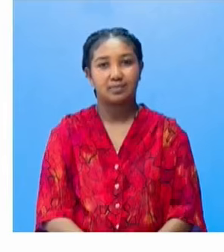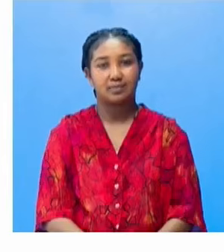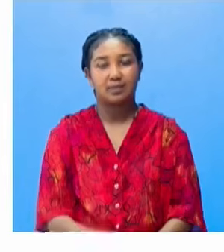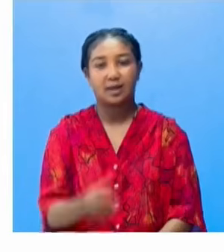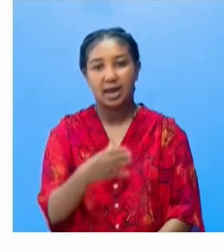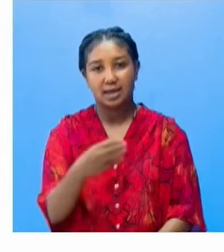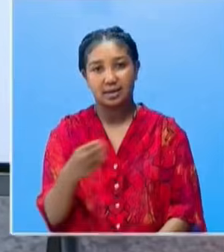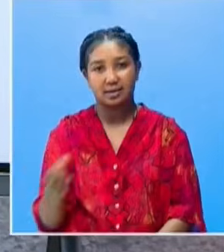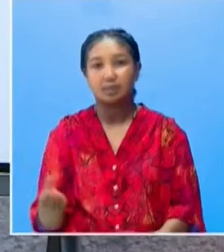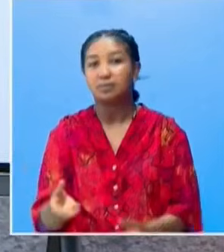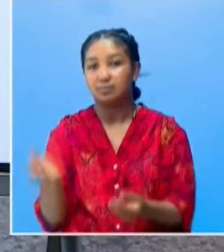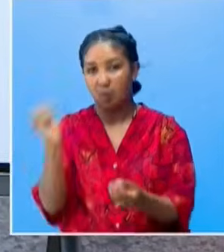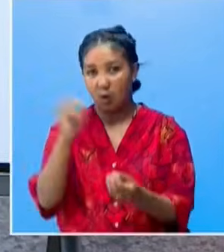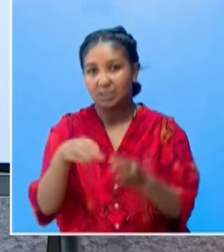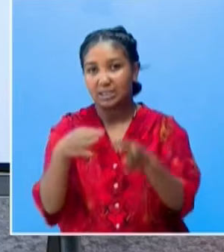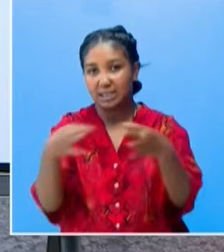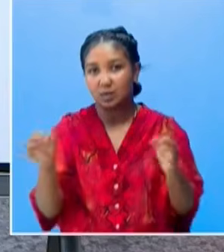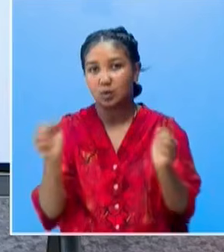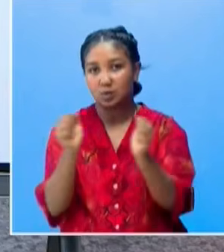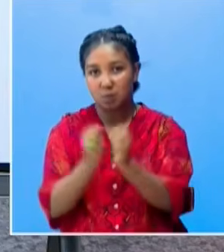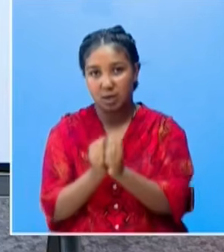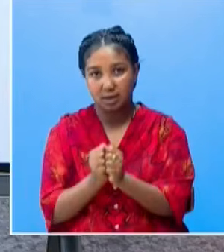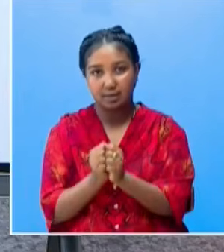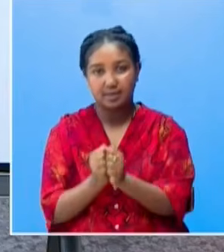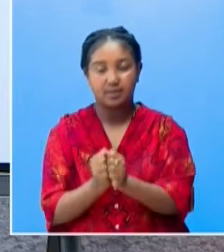And one more sentence with this one.